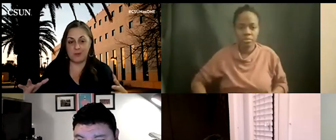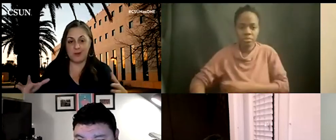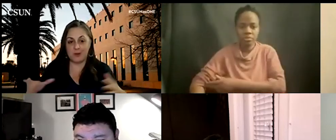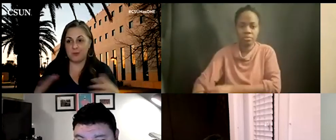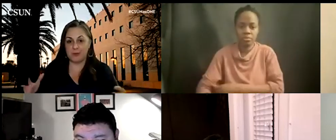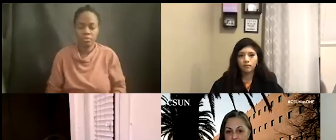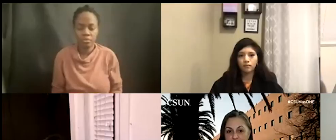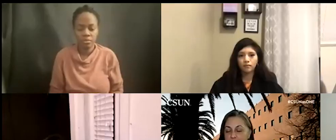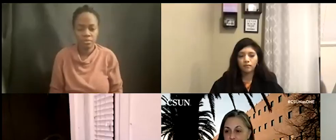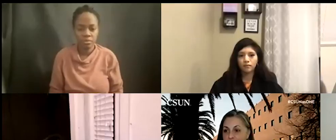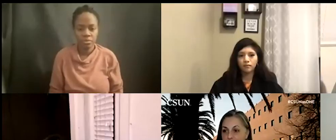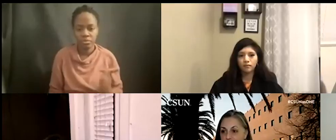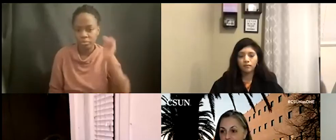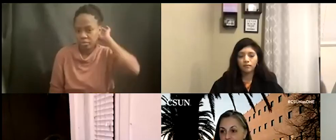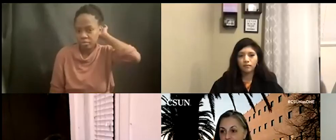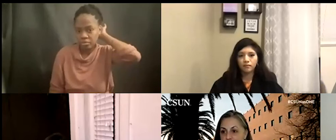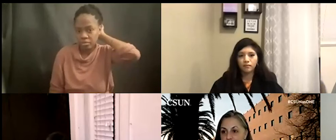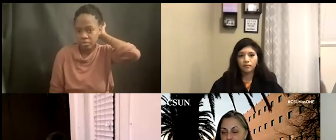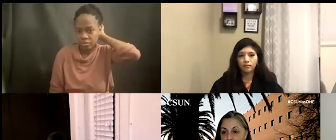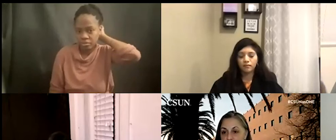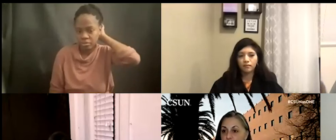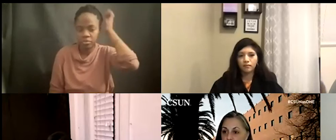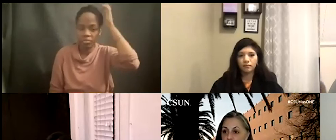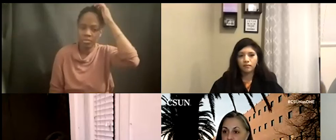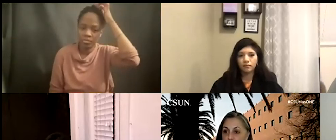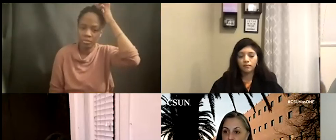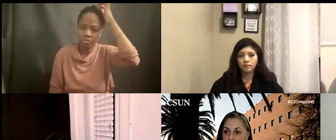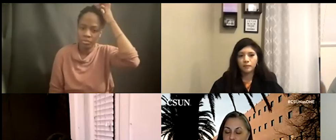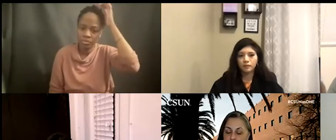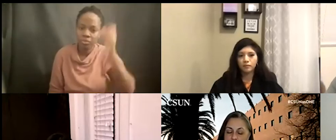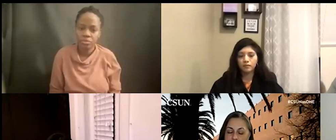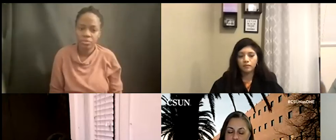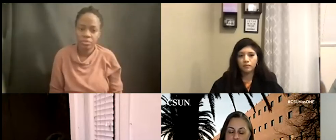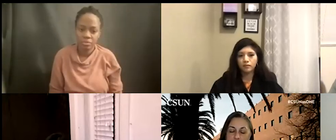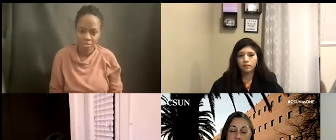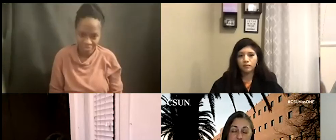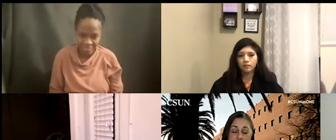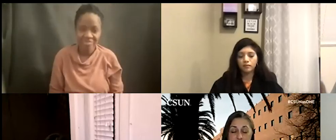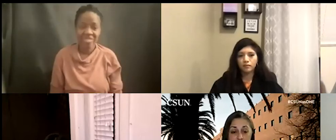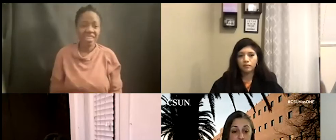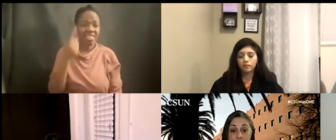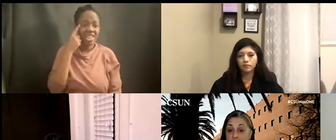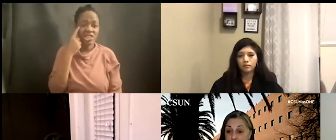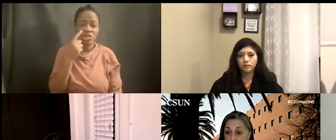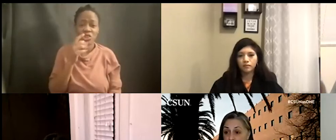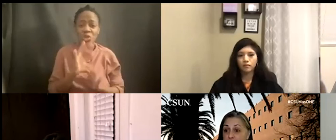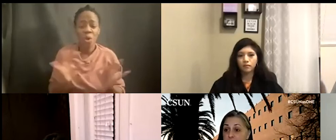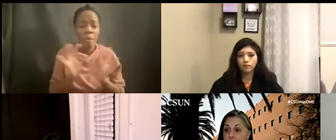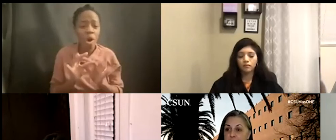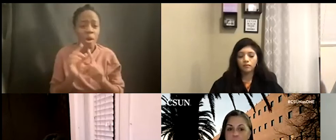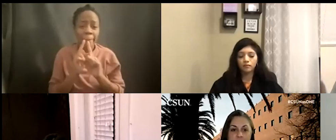theme, throughout our time here tonight is just so critically important. And whether that's through mentorships, getting to know